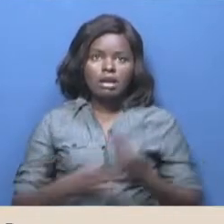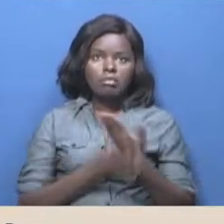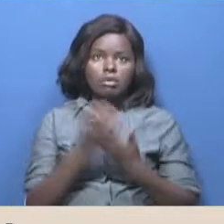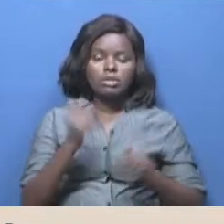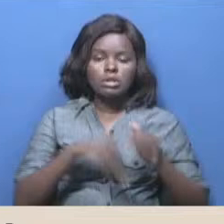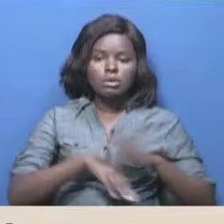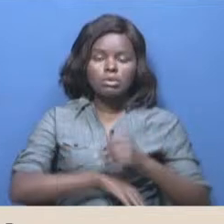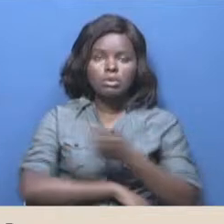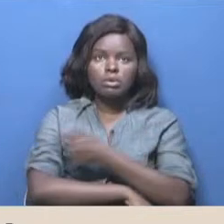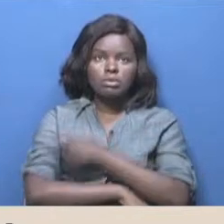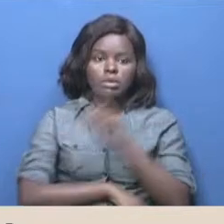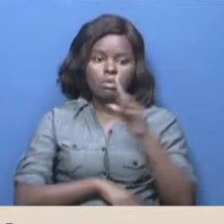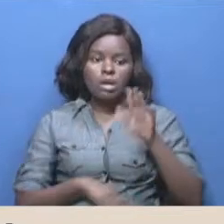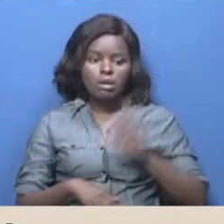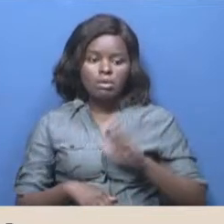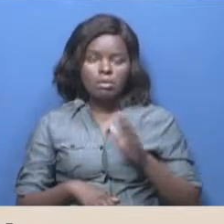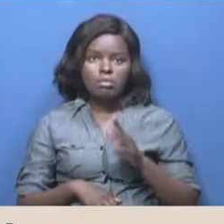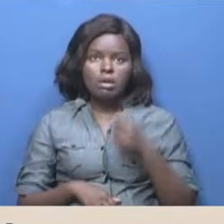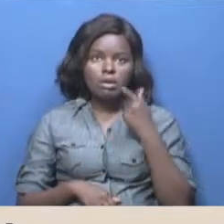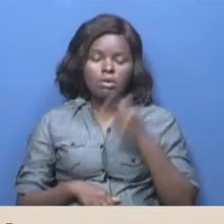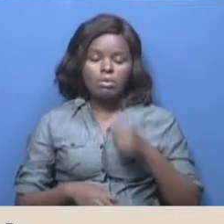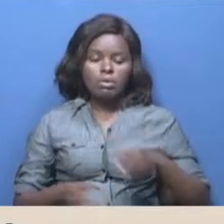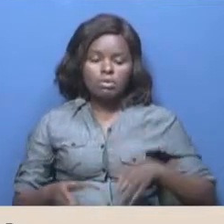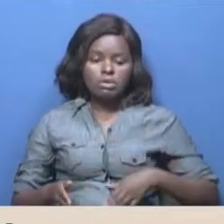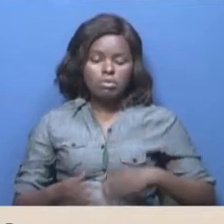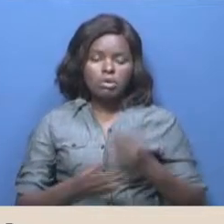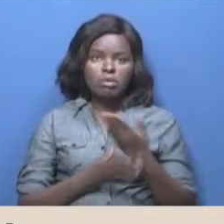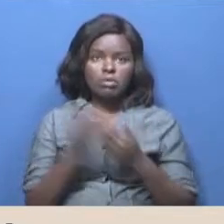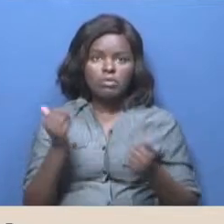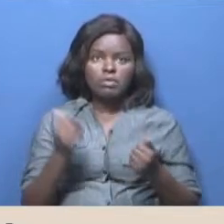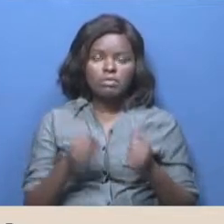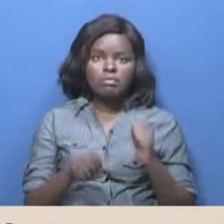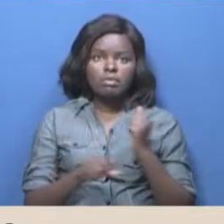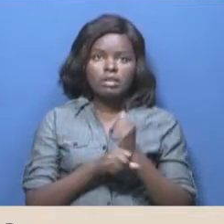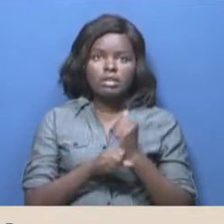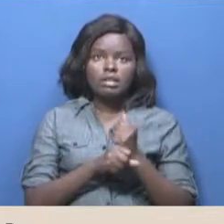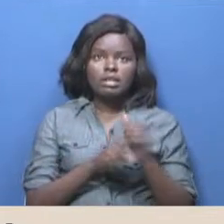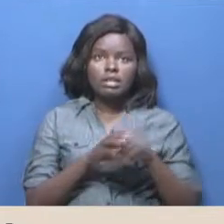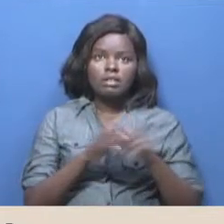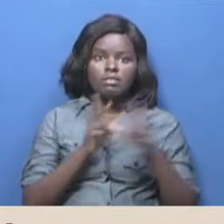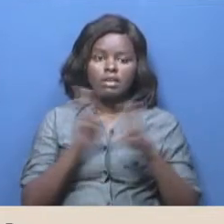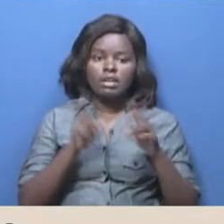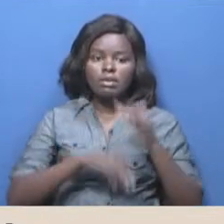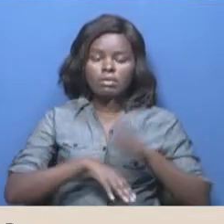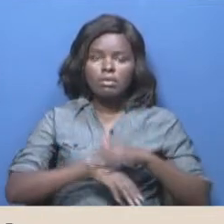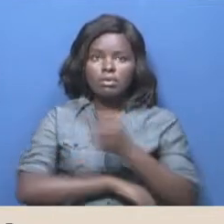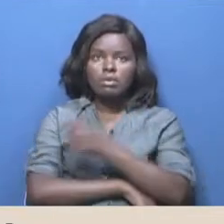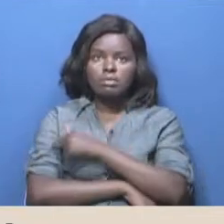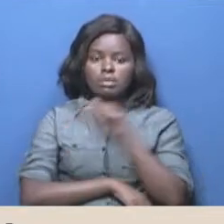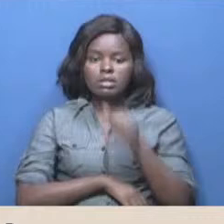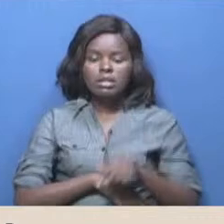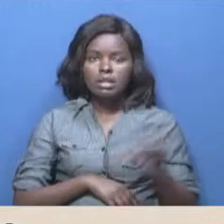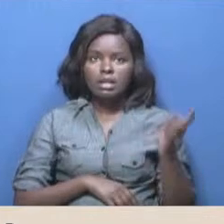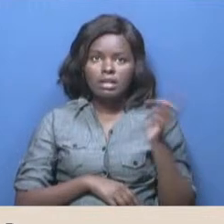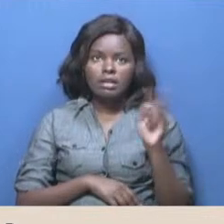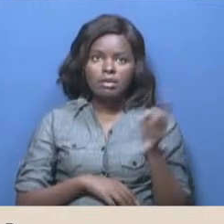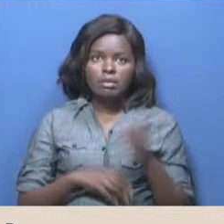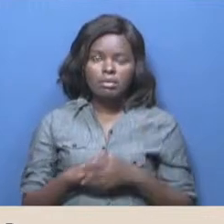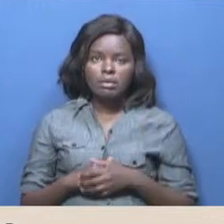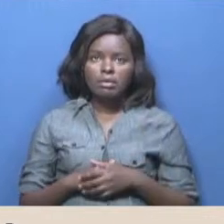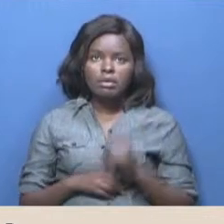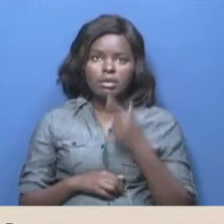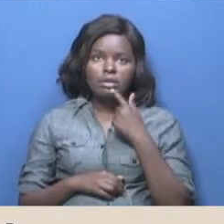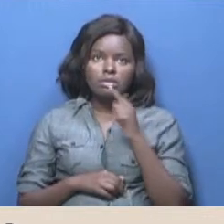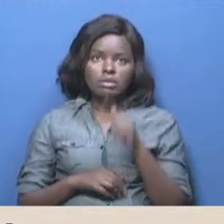hospital. Actually, one woman whose cervix was removed did her abortion in a very prestigious hospital here in Nairobi.